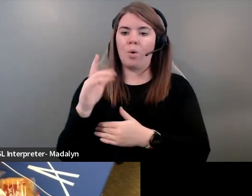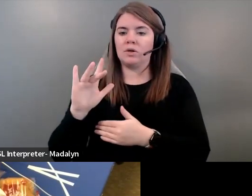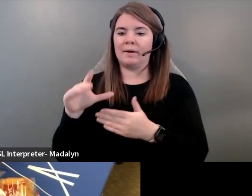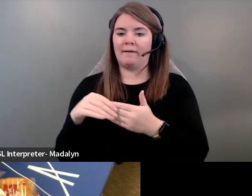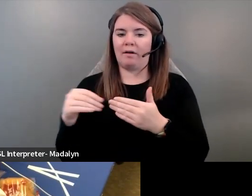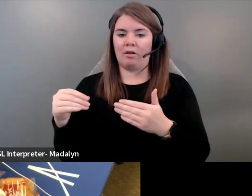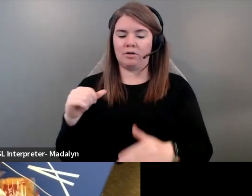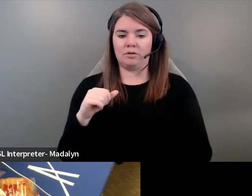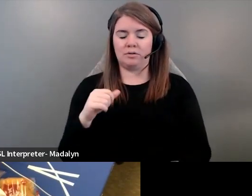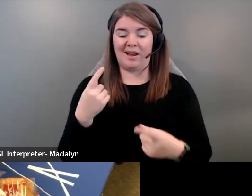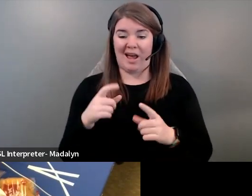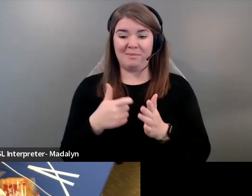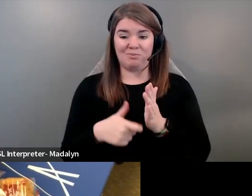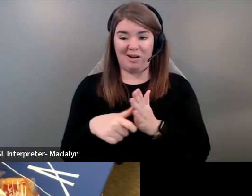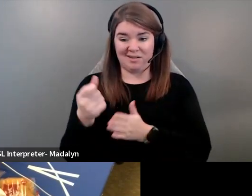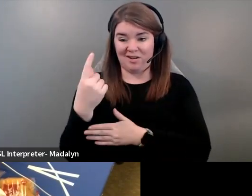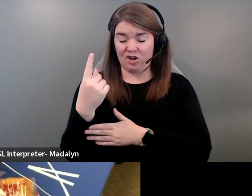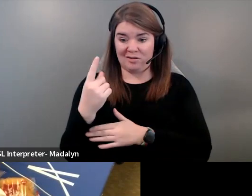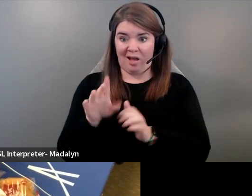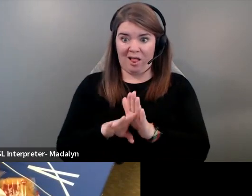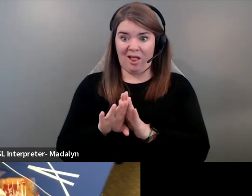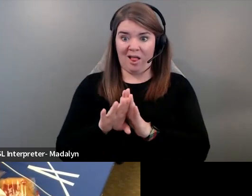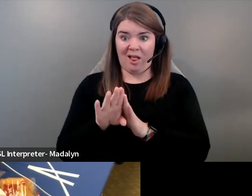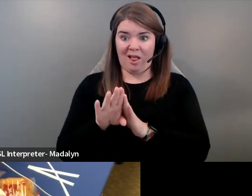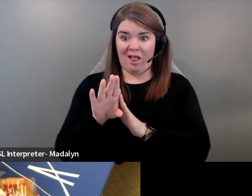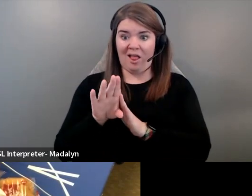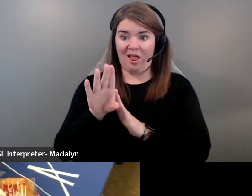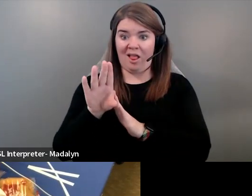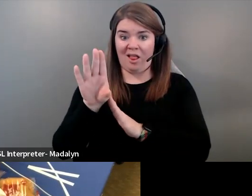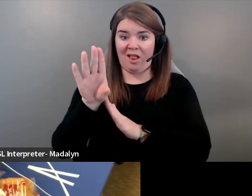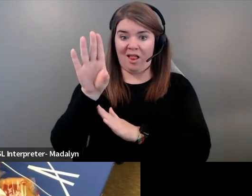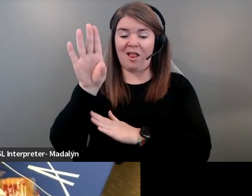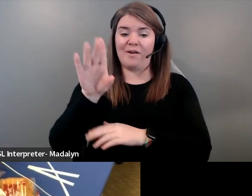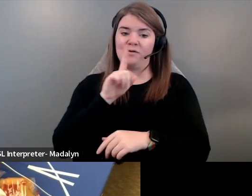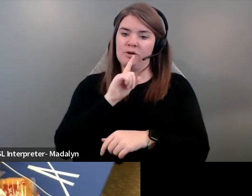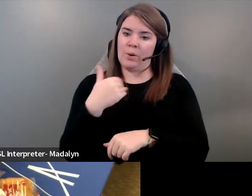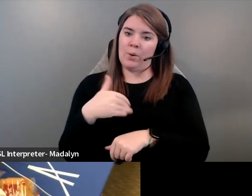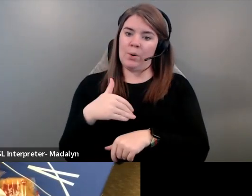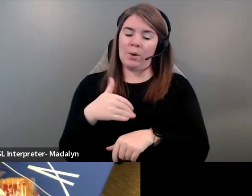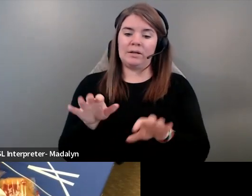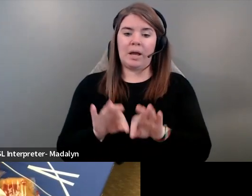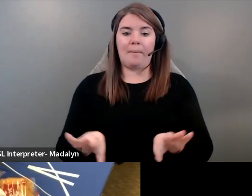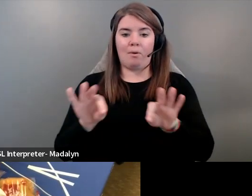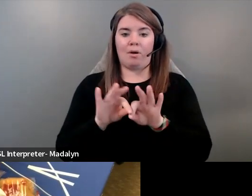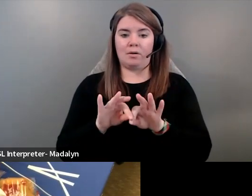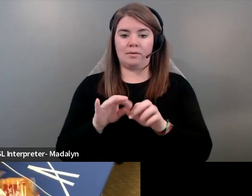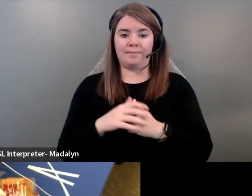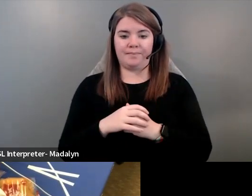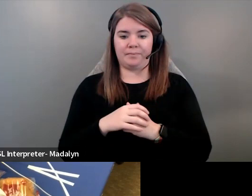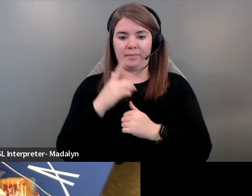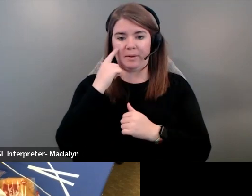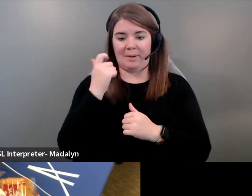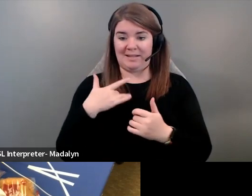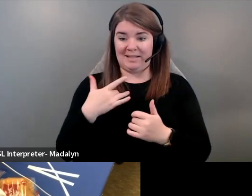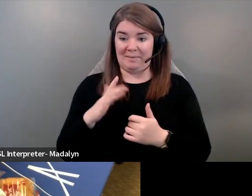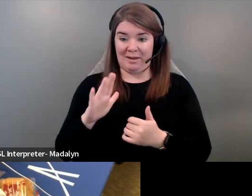With prices going up at the grocery store due to inflation, this is becoming even more important for people because generally your wages aren't